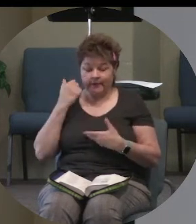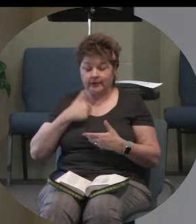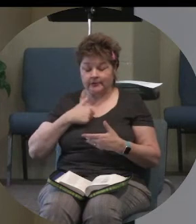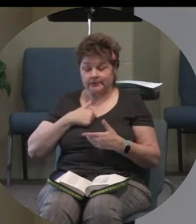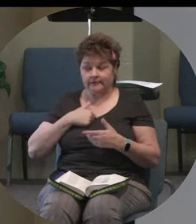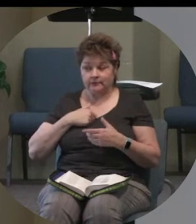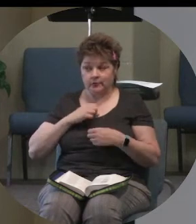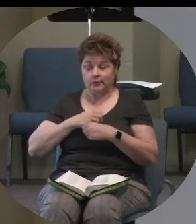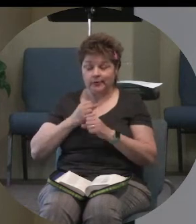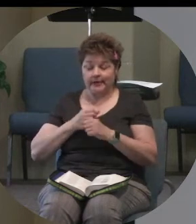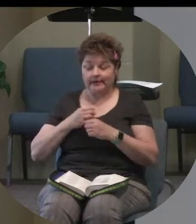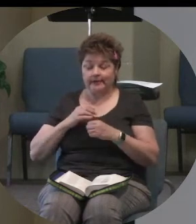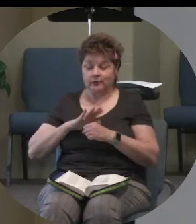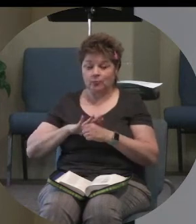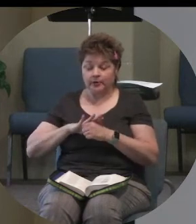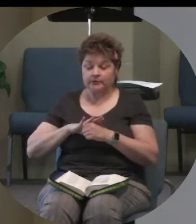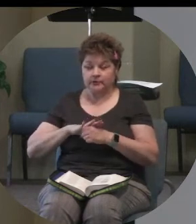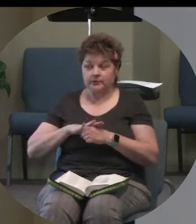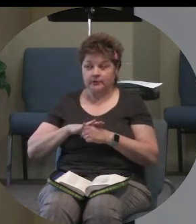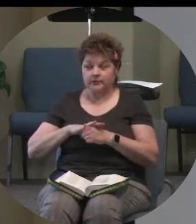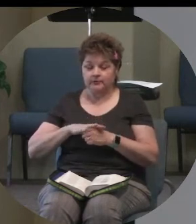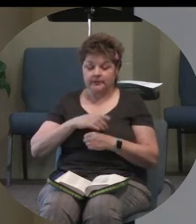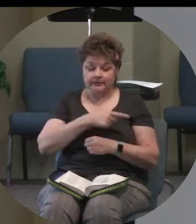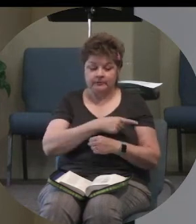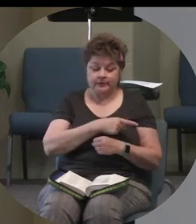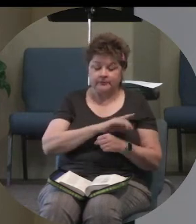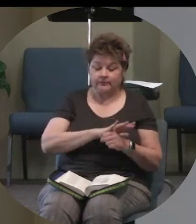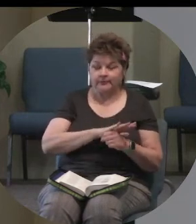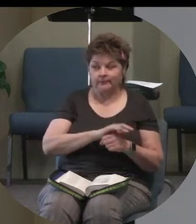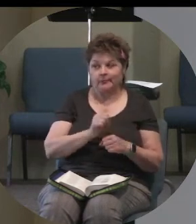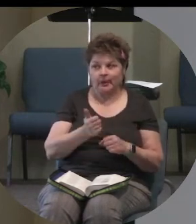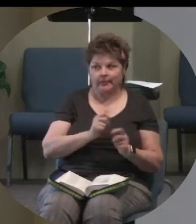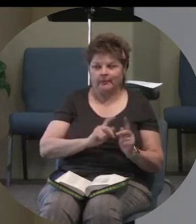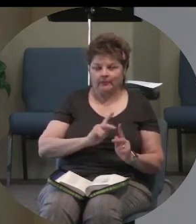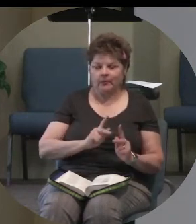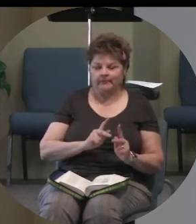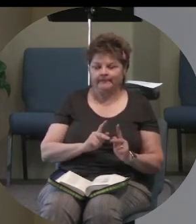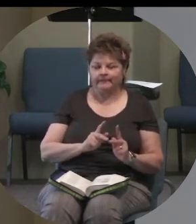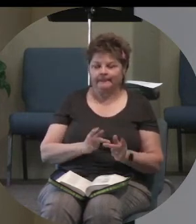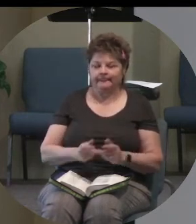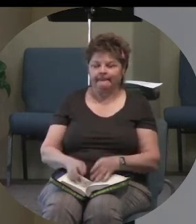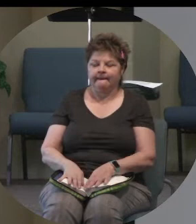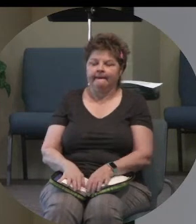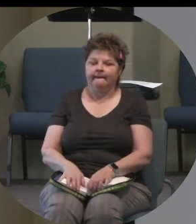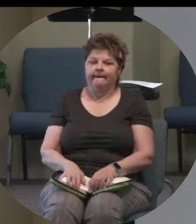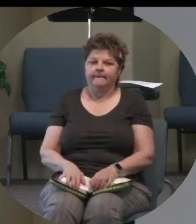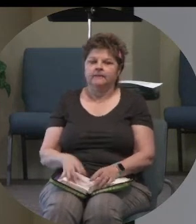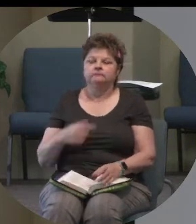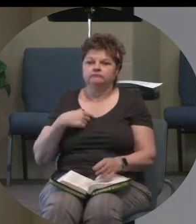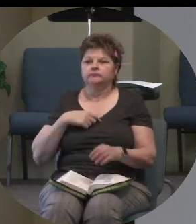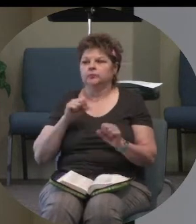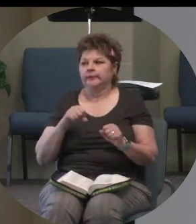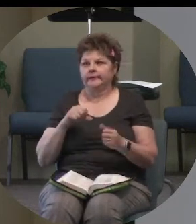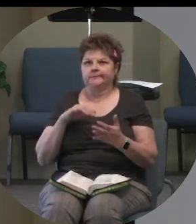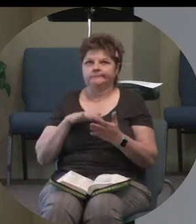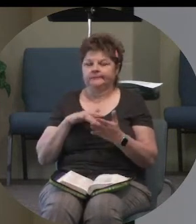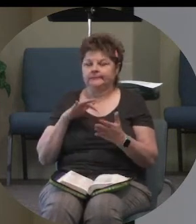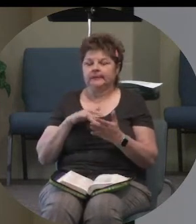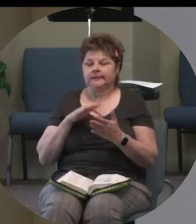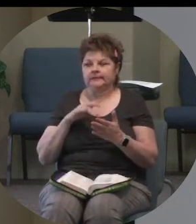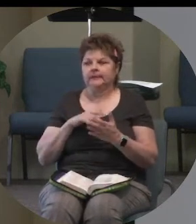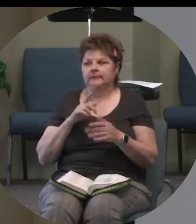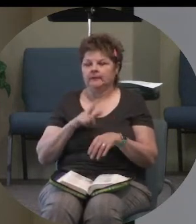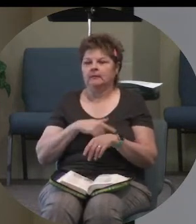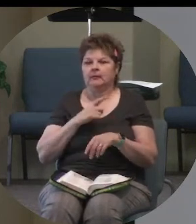this case, Hezekiah is under pressure from other people. We could study through it, and as I was studying the